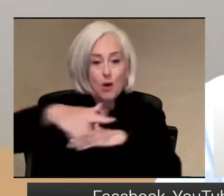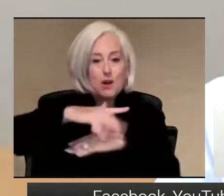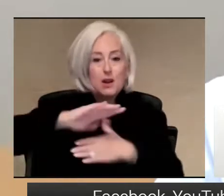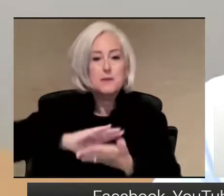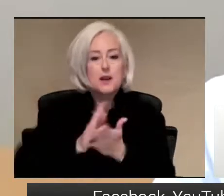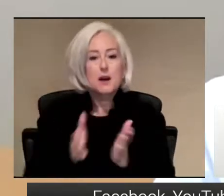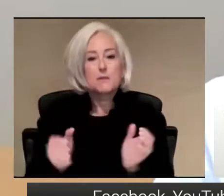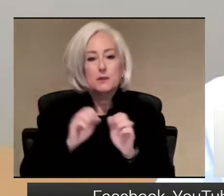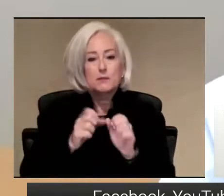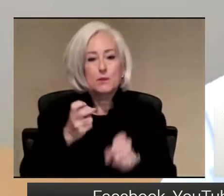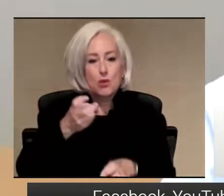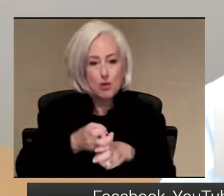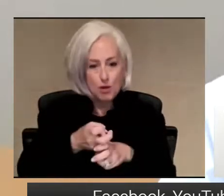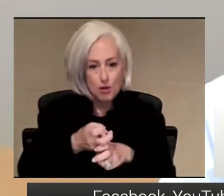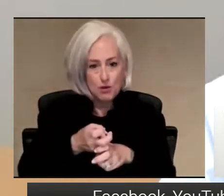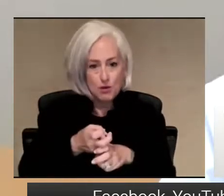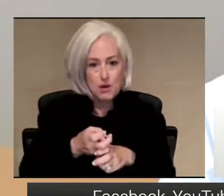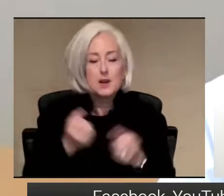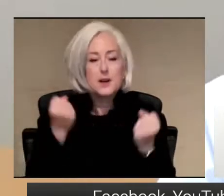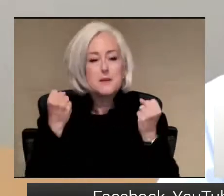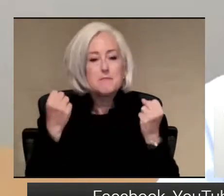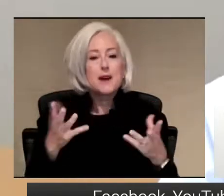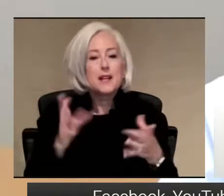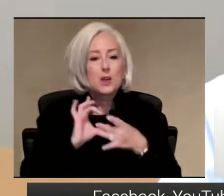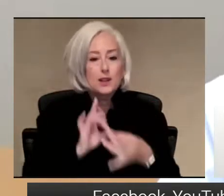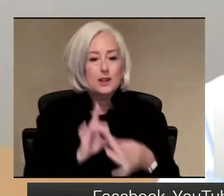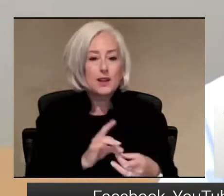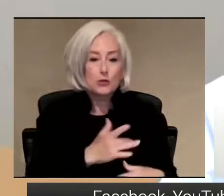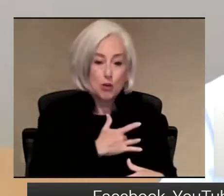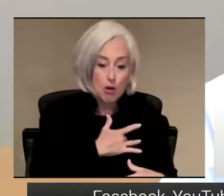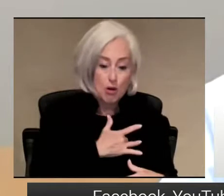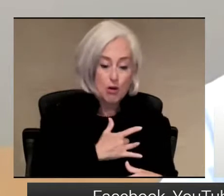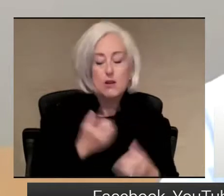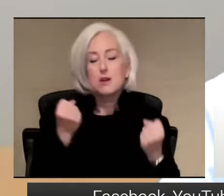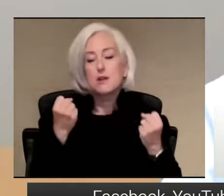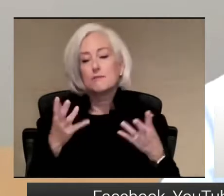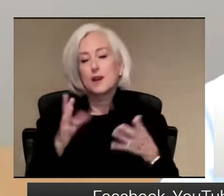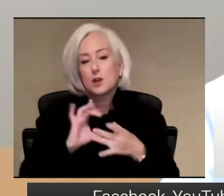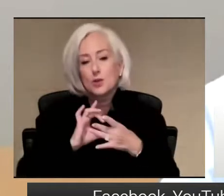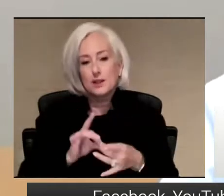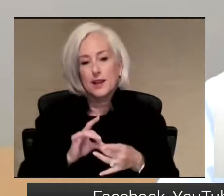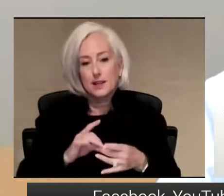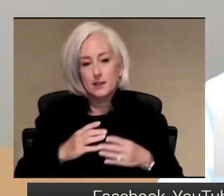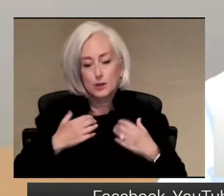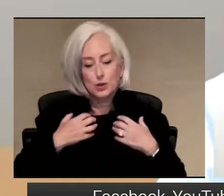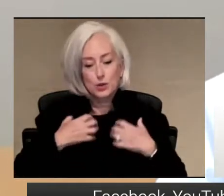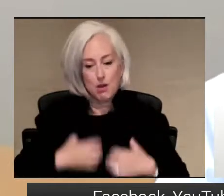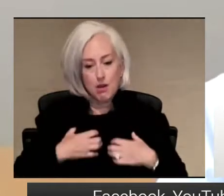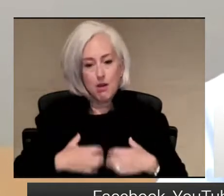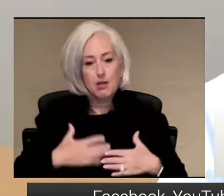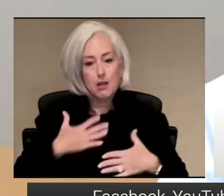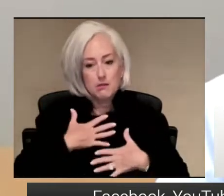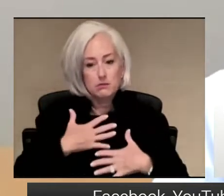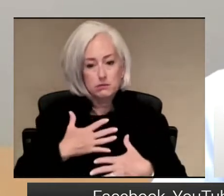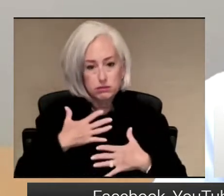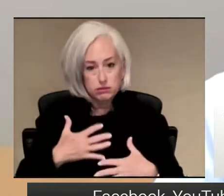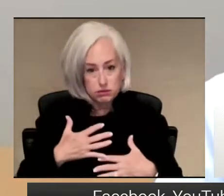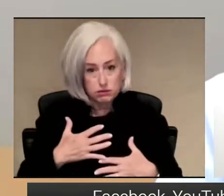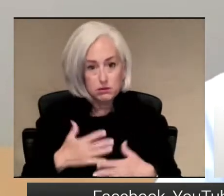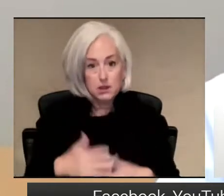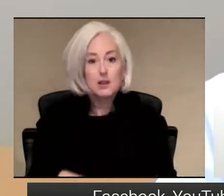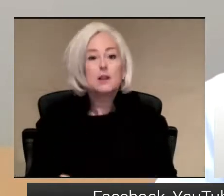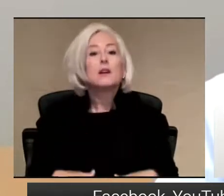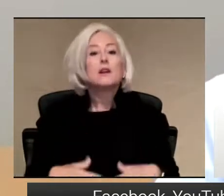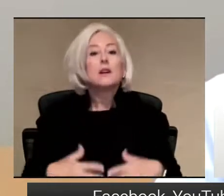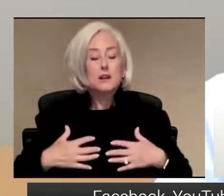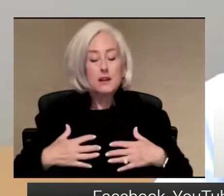actually pulmonary or a lung-related problem because the skeletal muscles of the chest get weaker, and many patients are unable to